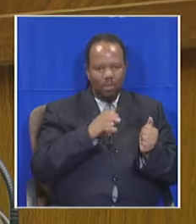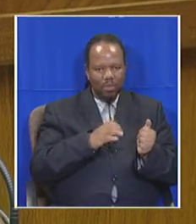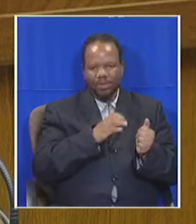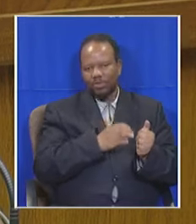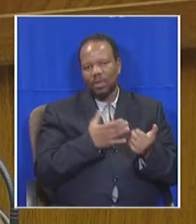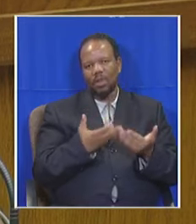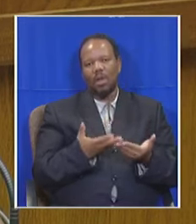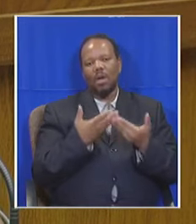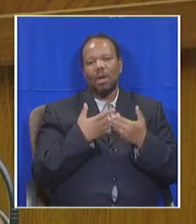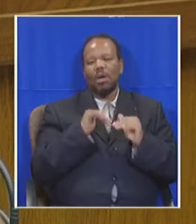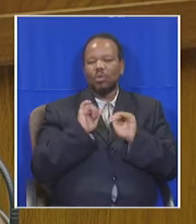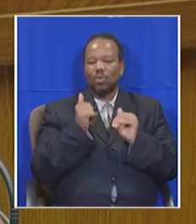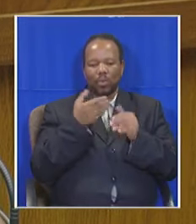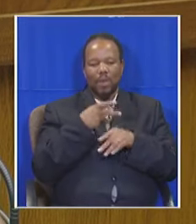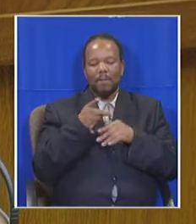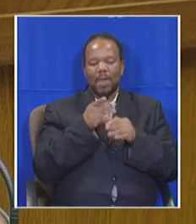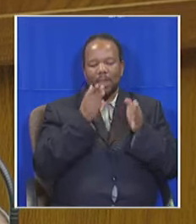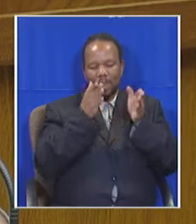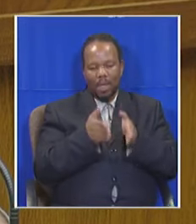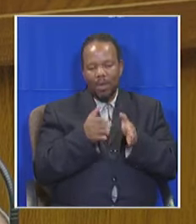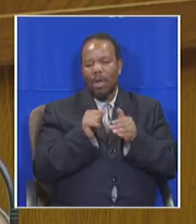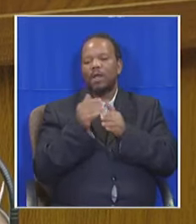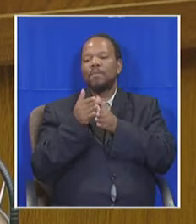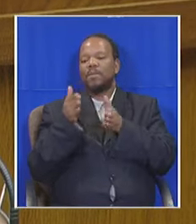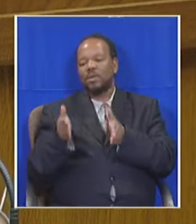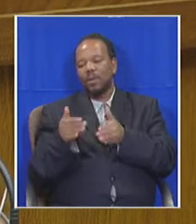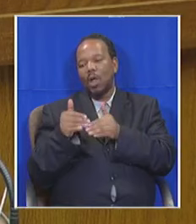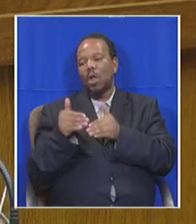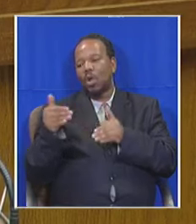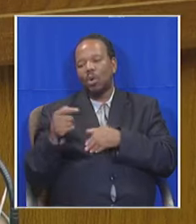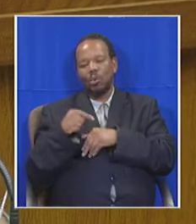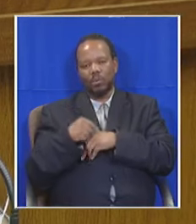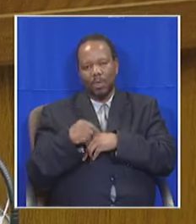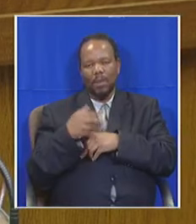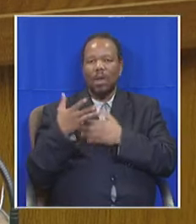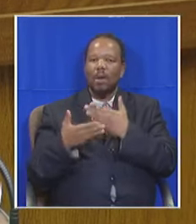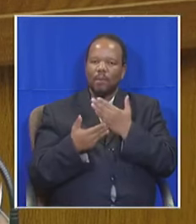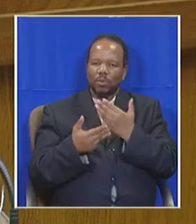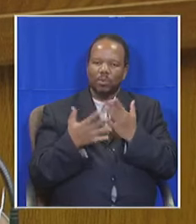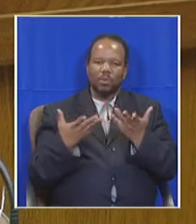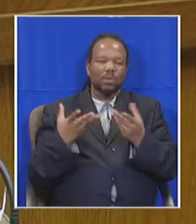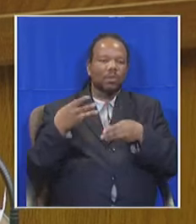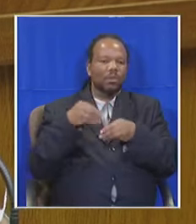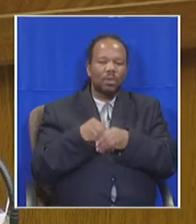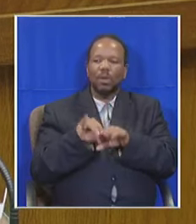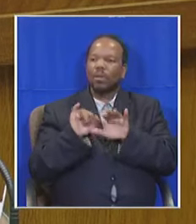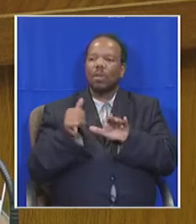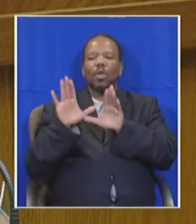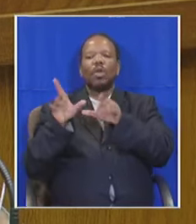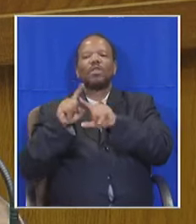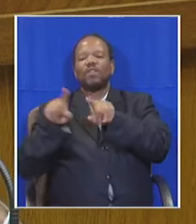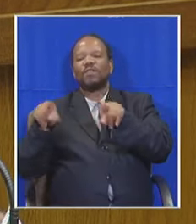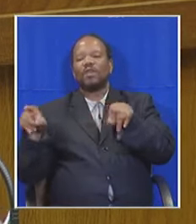immediate, medium and long-term priorities and goals for the society as a whole. This forum will engage different sectors of society